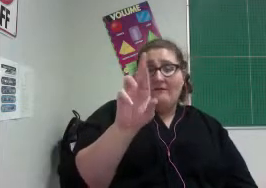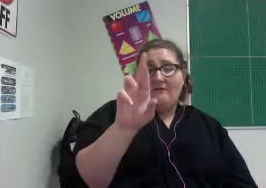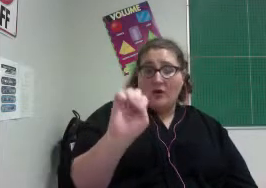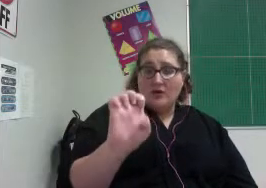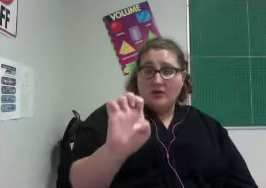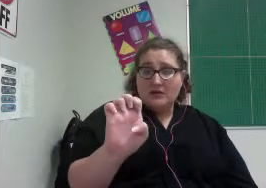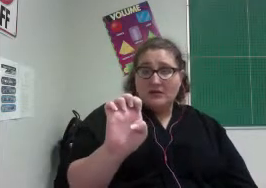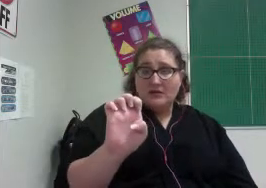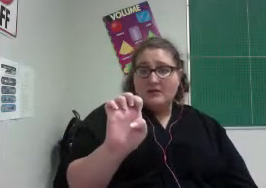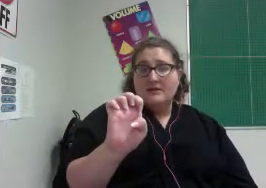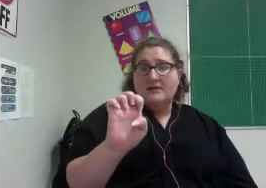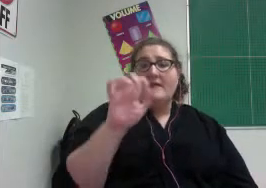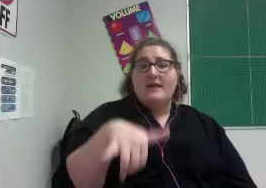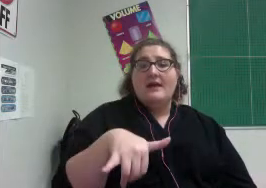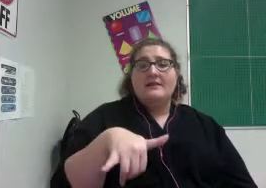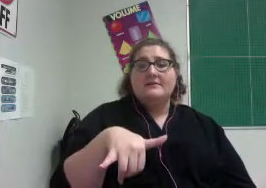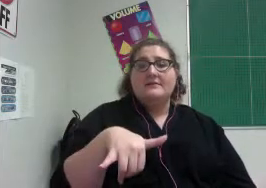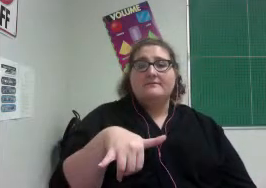was